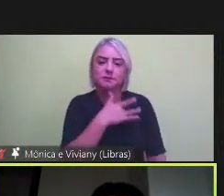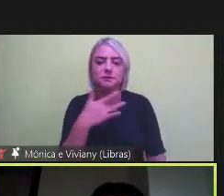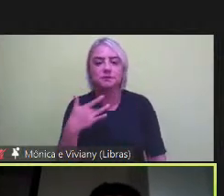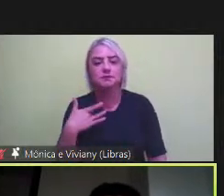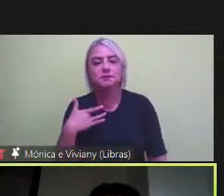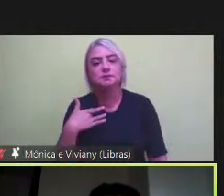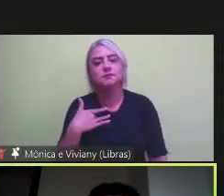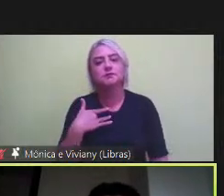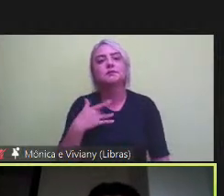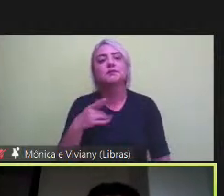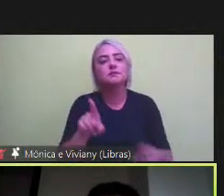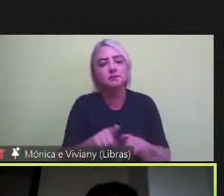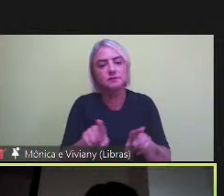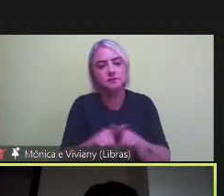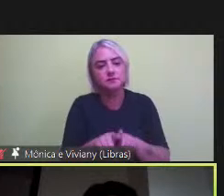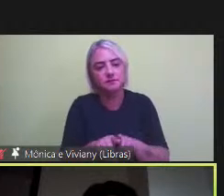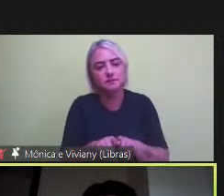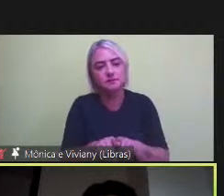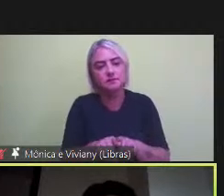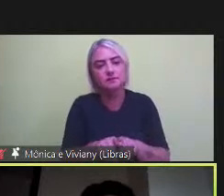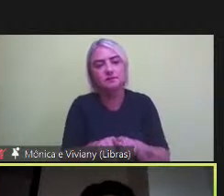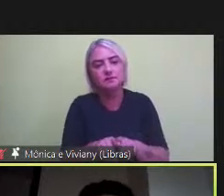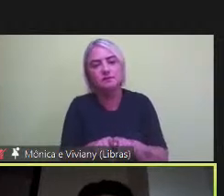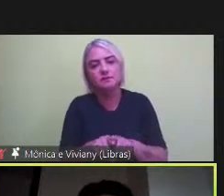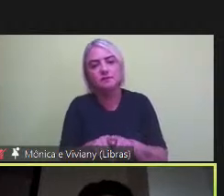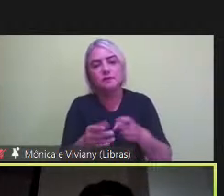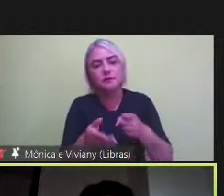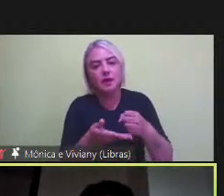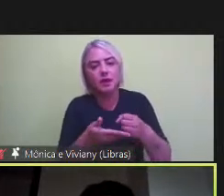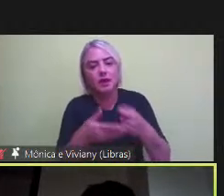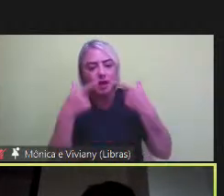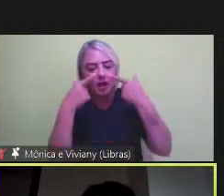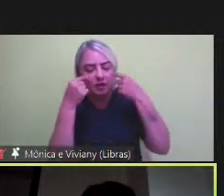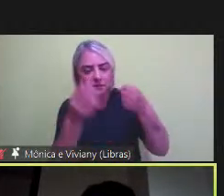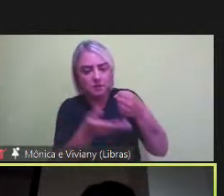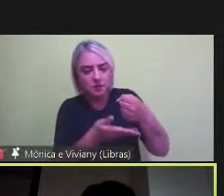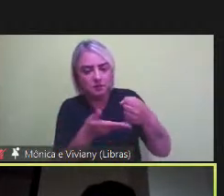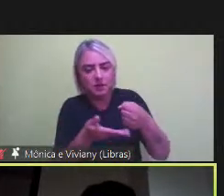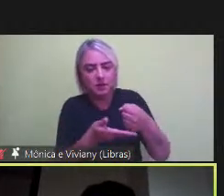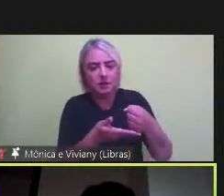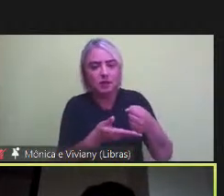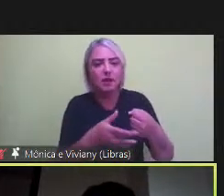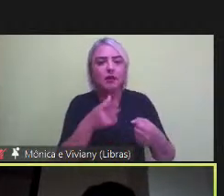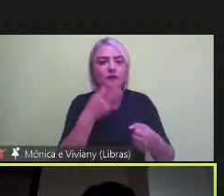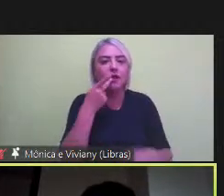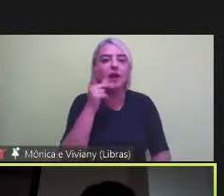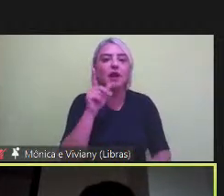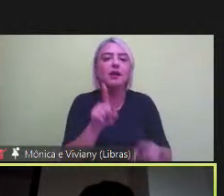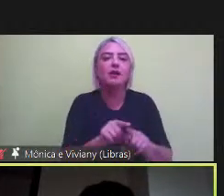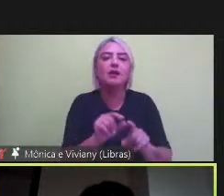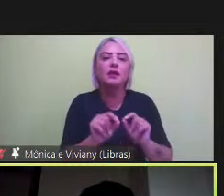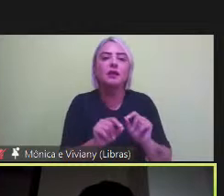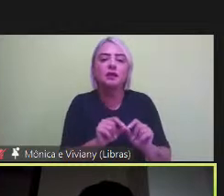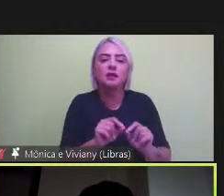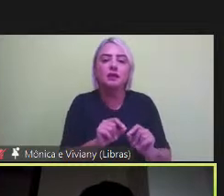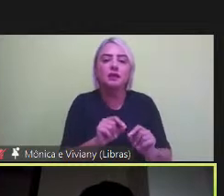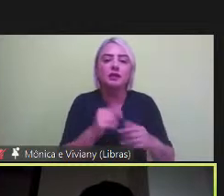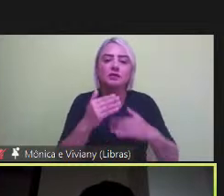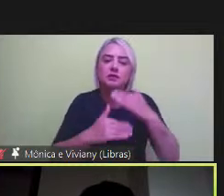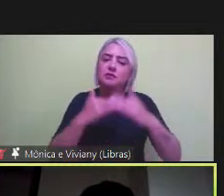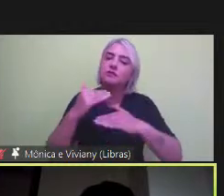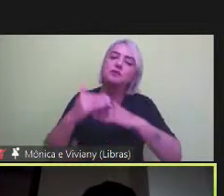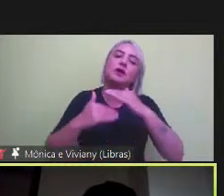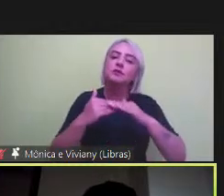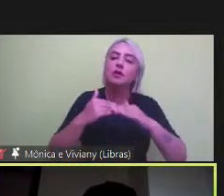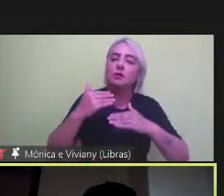of Healthy Nutrition and the cares of primary health, to also say that